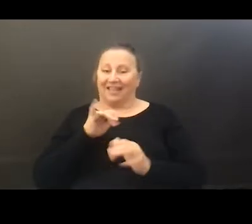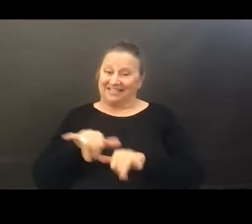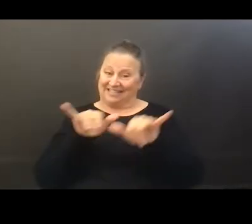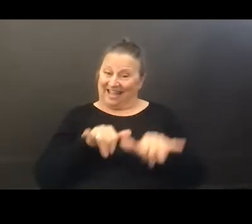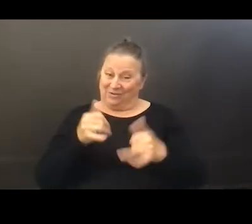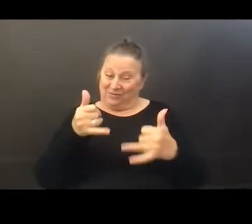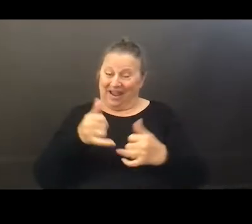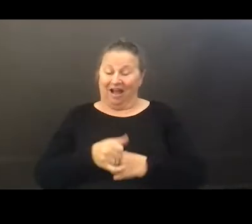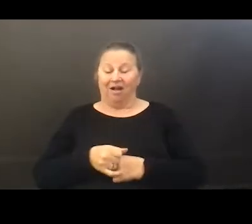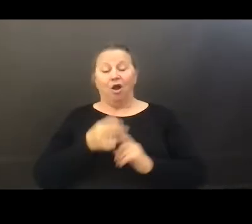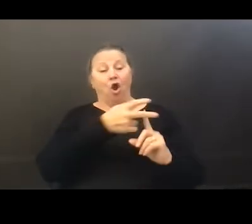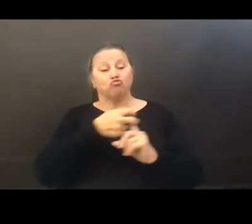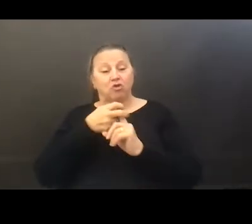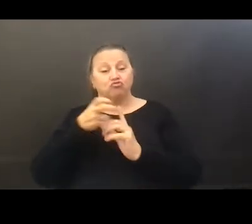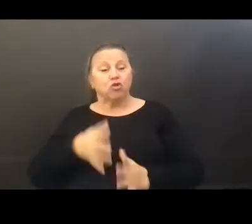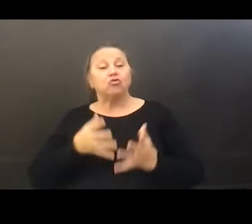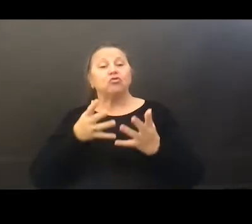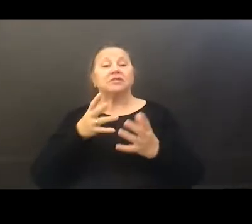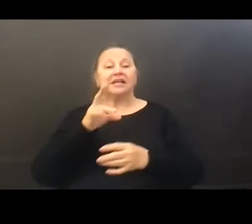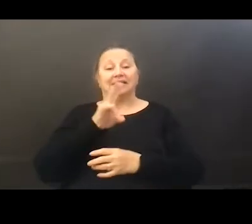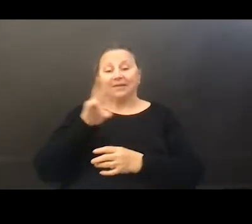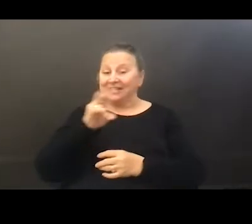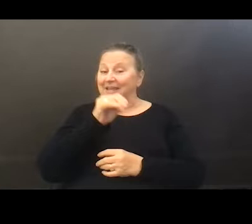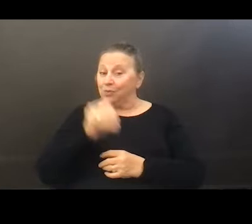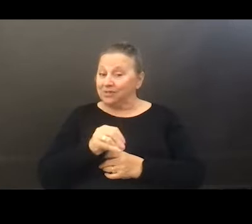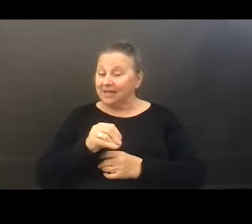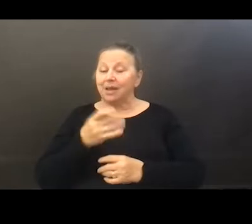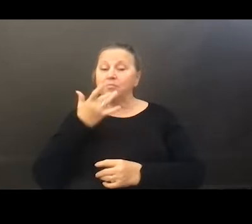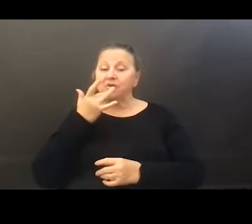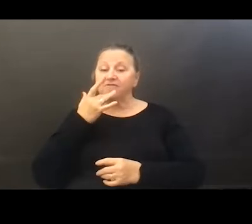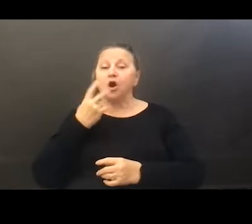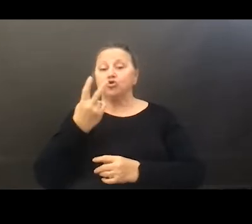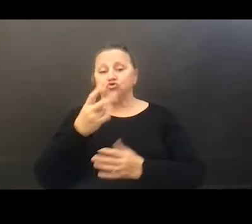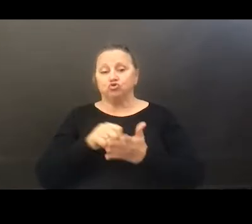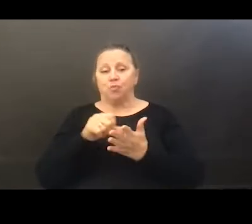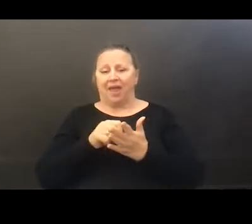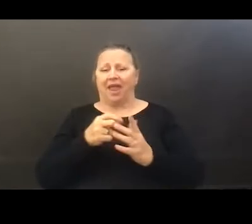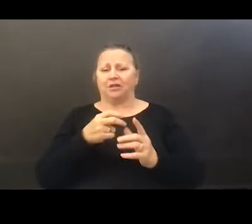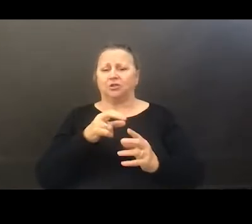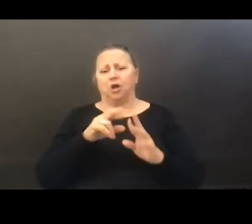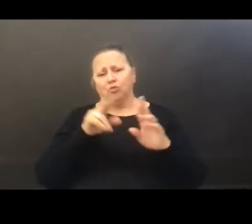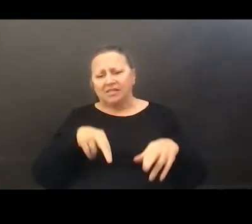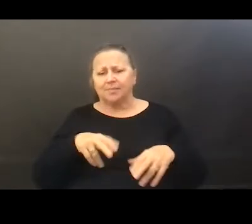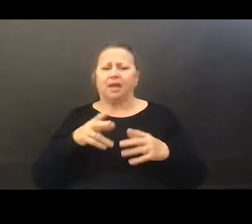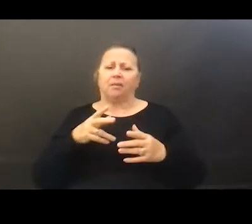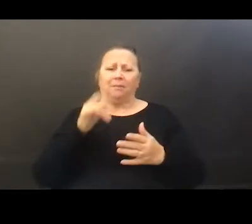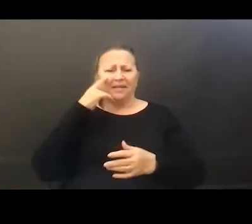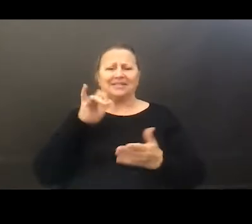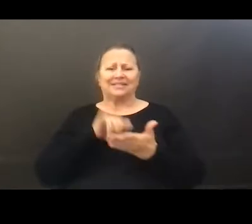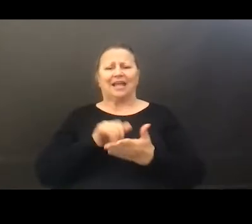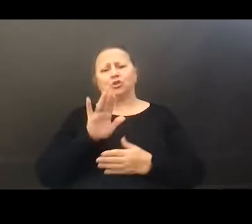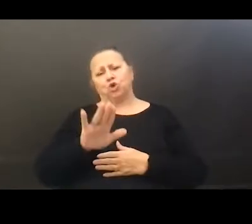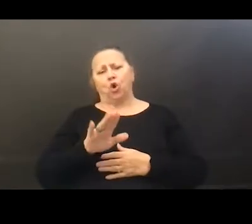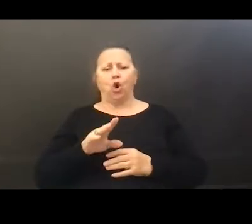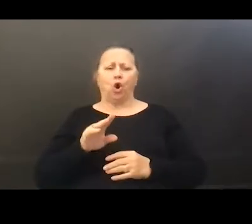prefer, 77% of recruiters prefer a 2-page resume because it's seen as your marketing tool. You need to talk